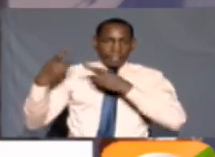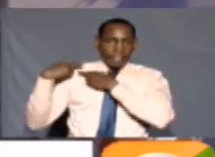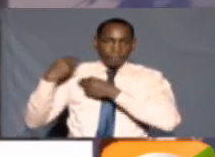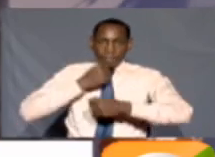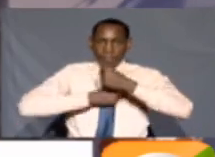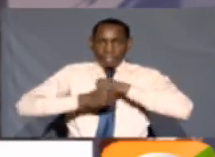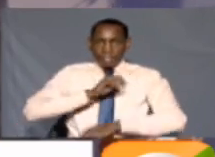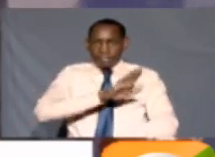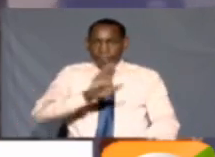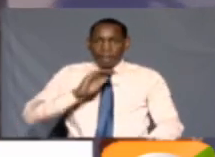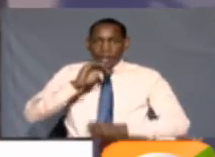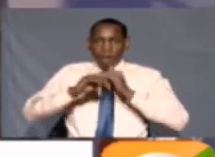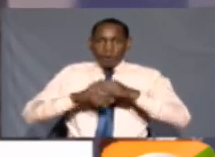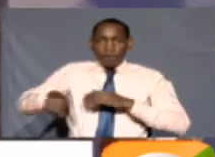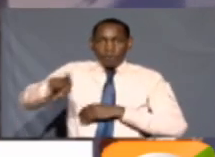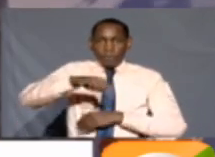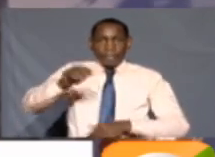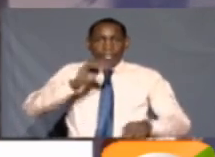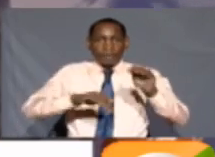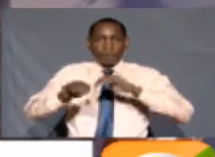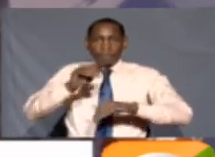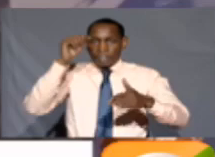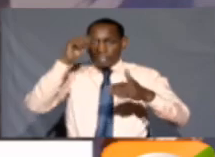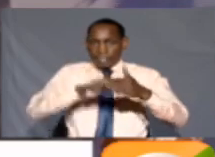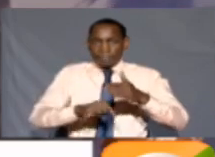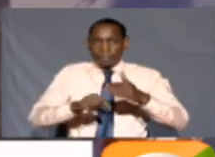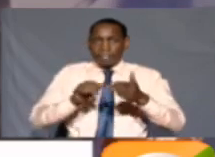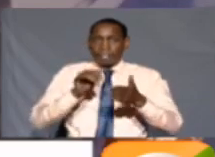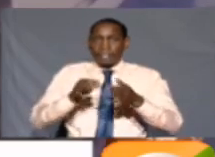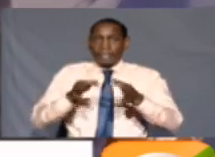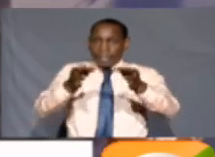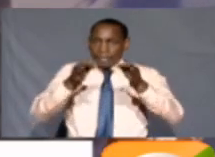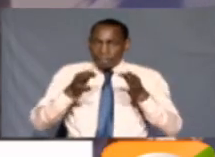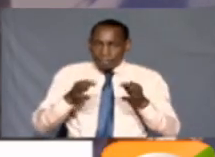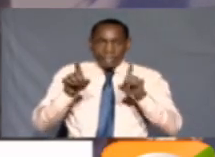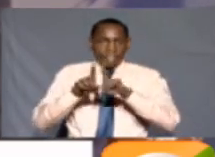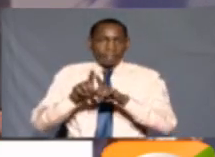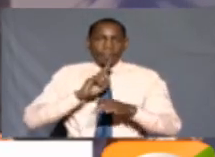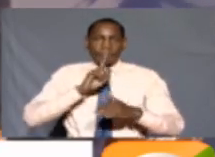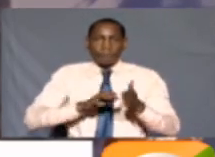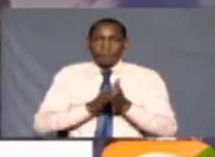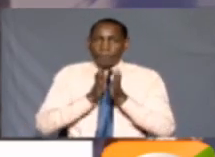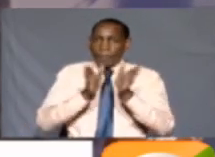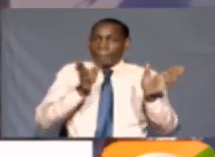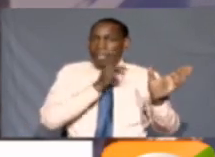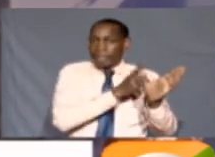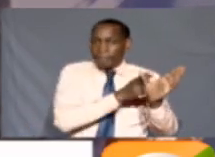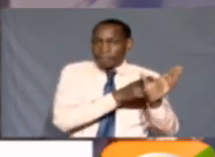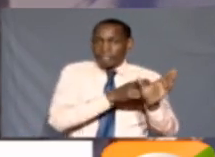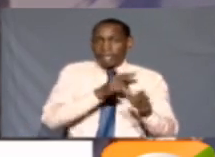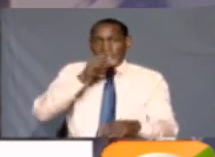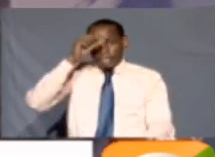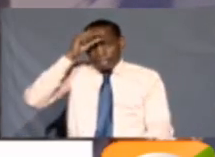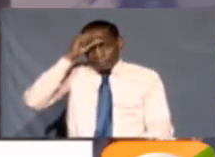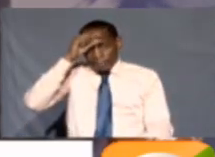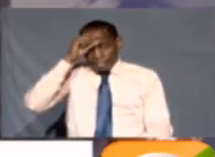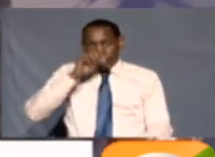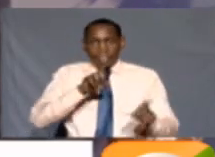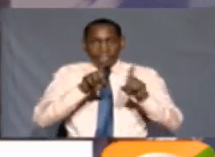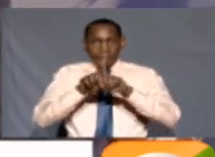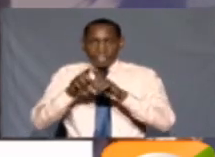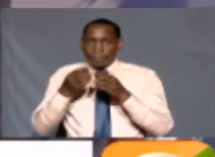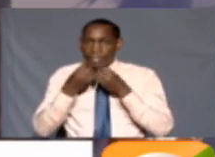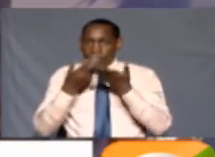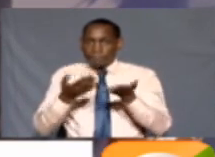and that all of us should contribute to deepening that accountability. Okay. And that's why I talk about public participation in governance. Part of the